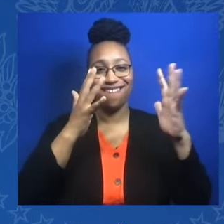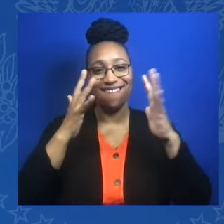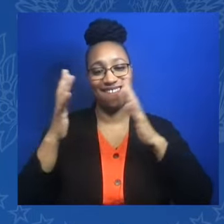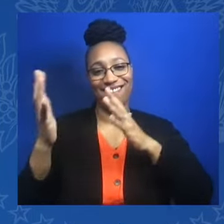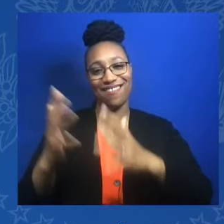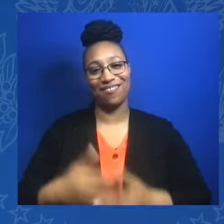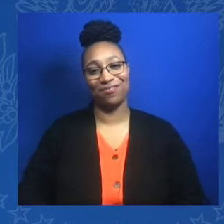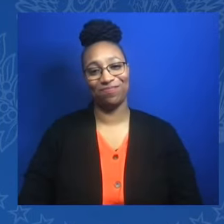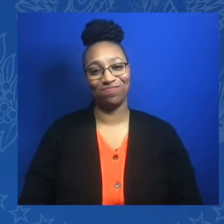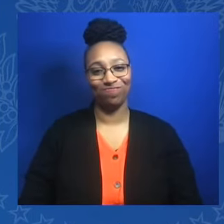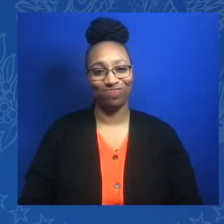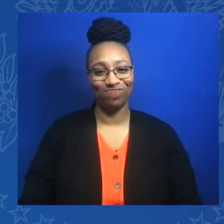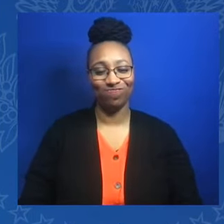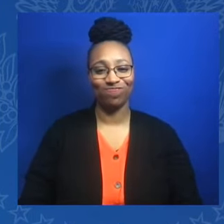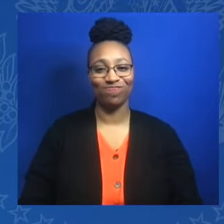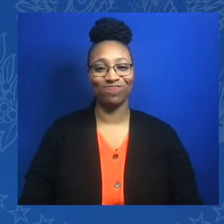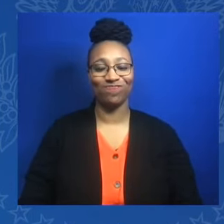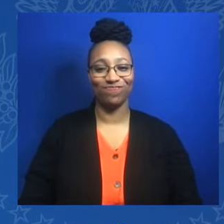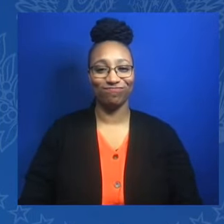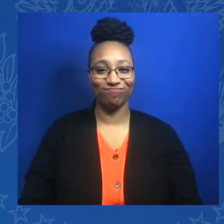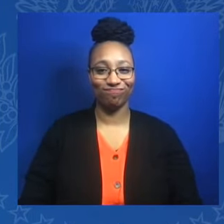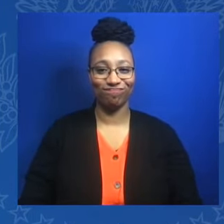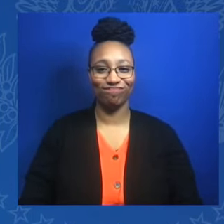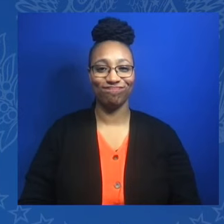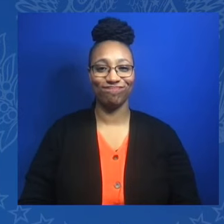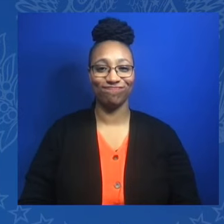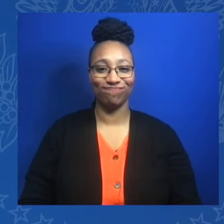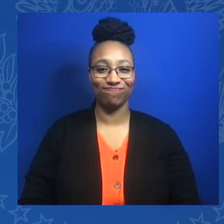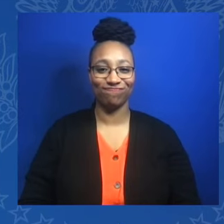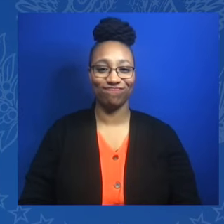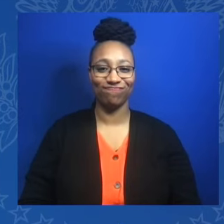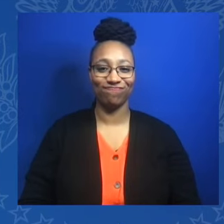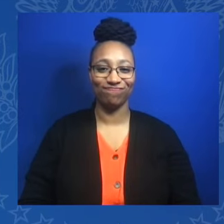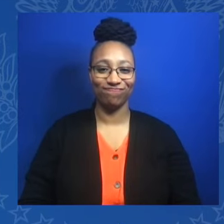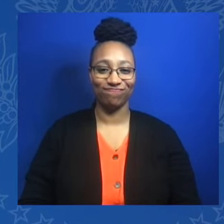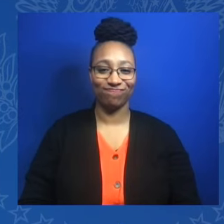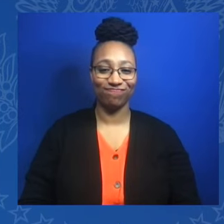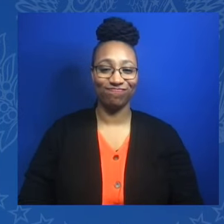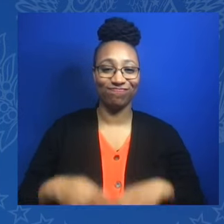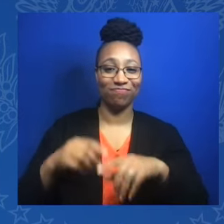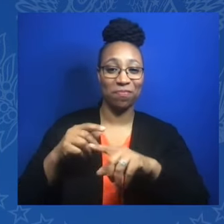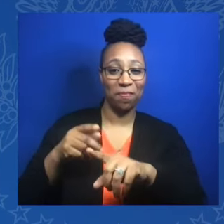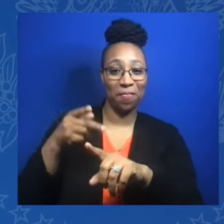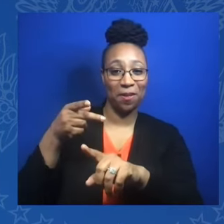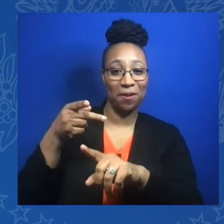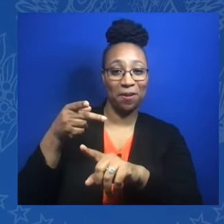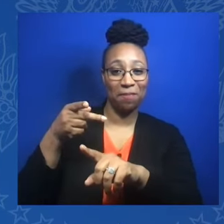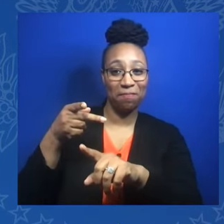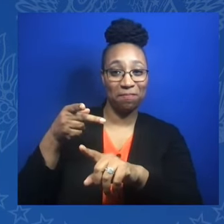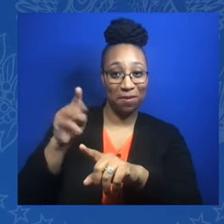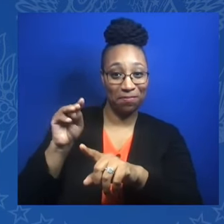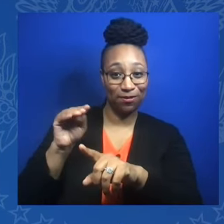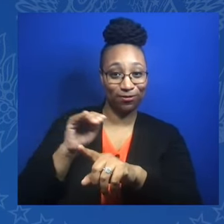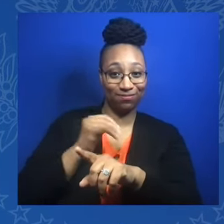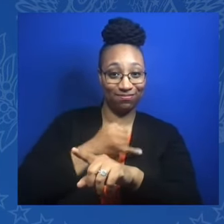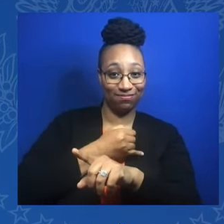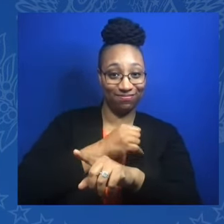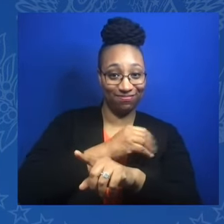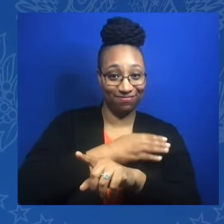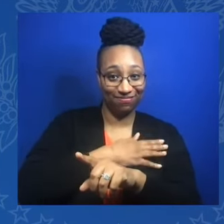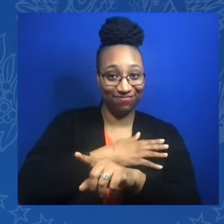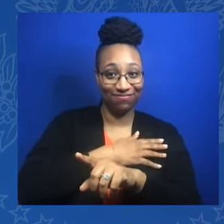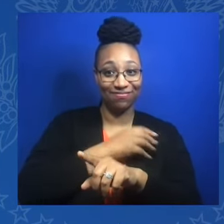Monsieur le Premier ministre, Prime Minister, Monsieur le Président Fury, Speaker Fury, Mesdames et Messieurs, les chefs ladies and gentlemen, Mesdames et Messieurs, party